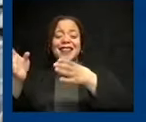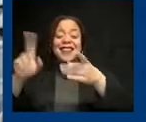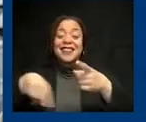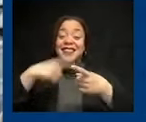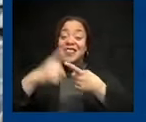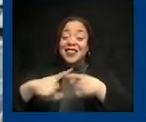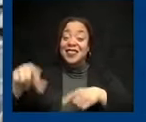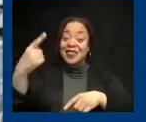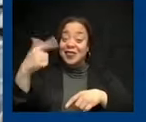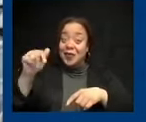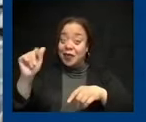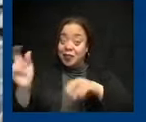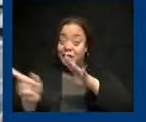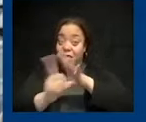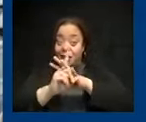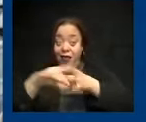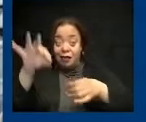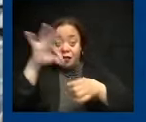Georgia?